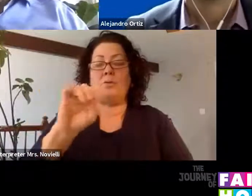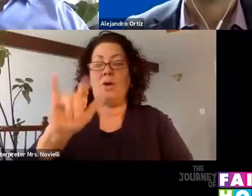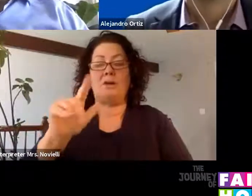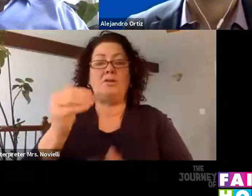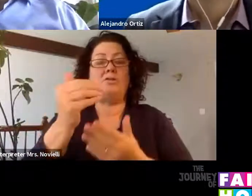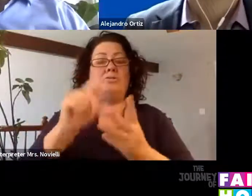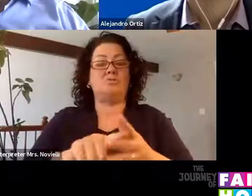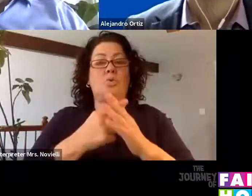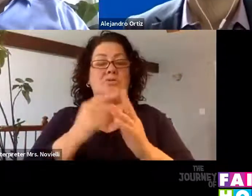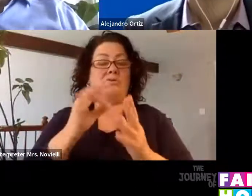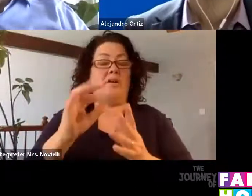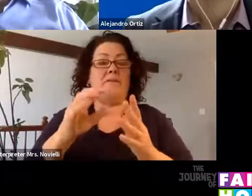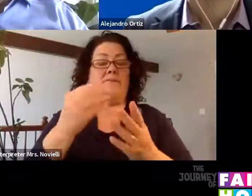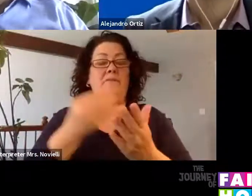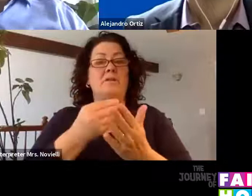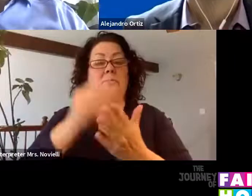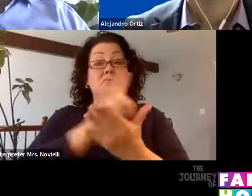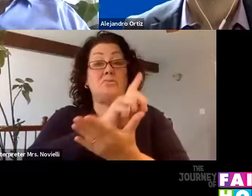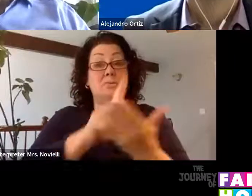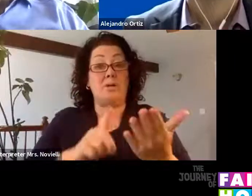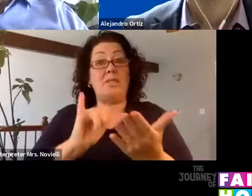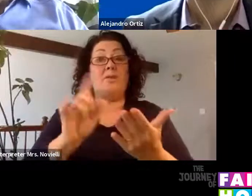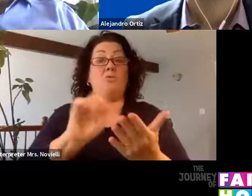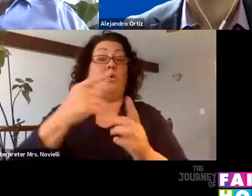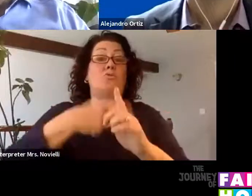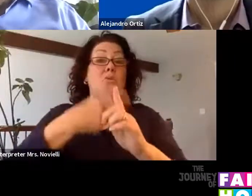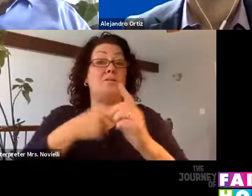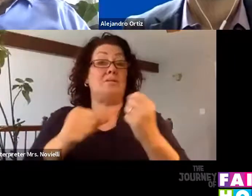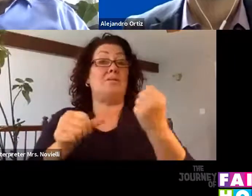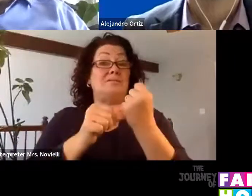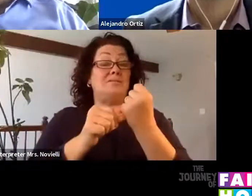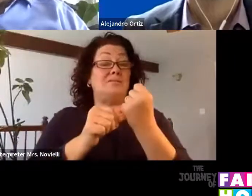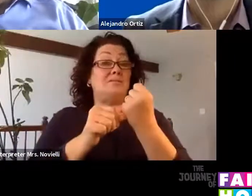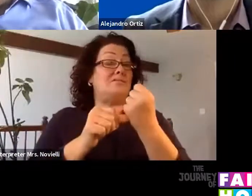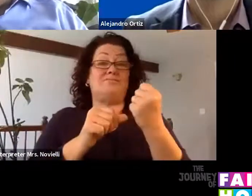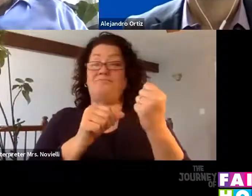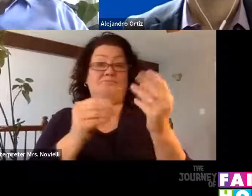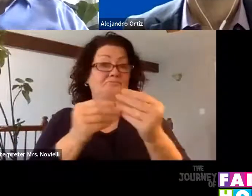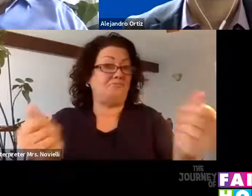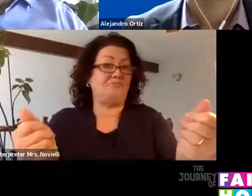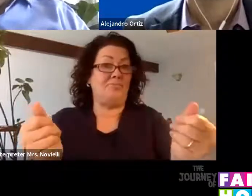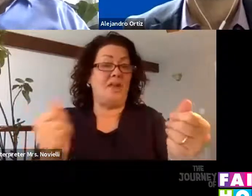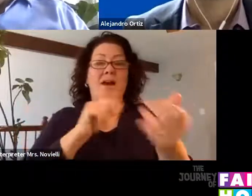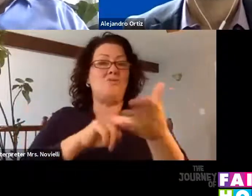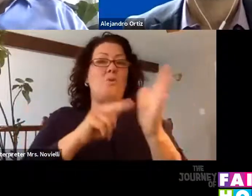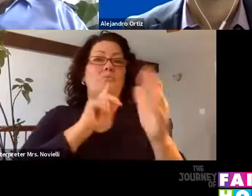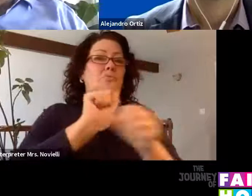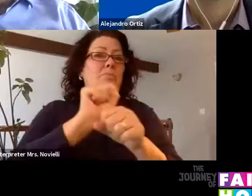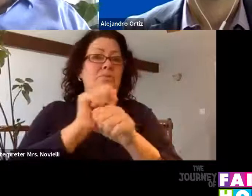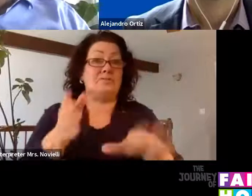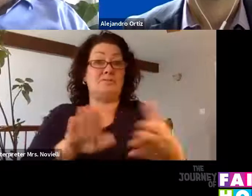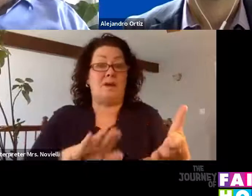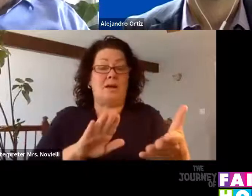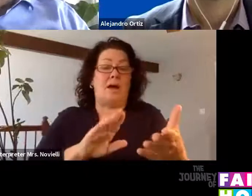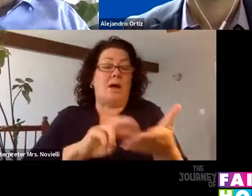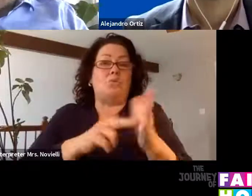know, source of income discrimination, right, is where rental assistance goes to die. And I don't mean that in a figurative way. I mean that in a literal